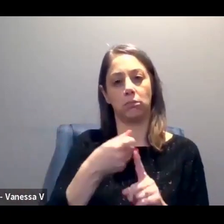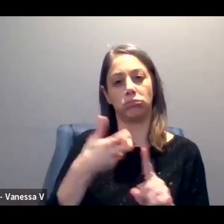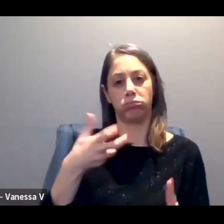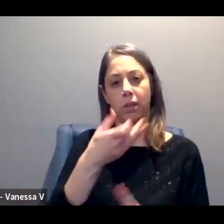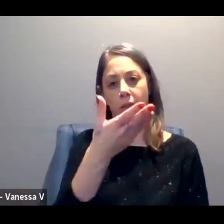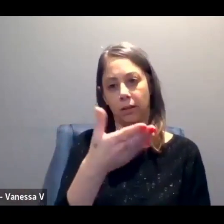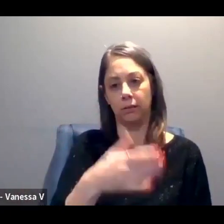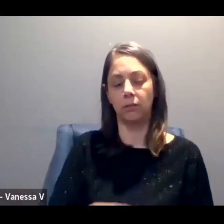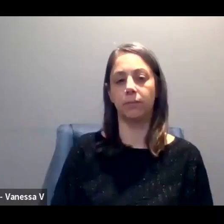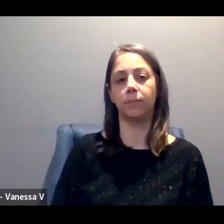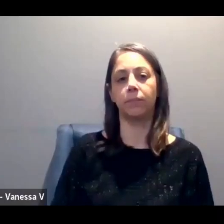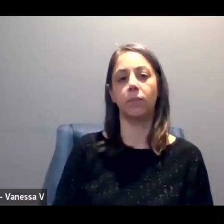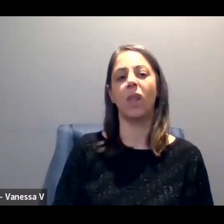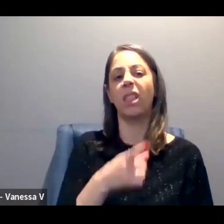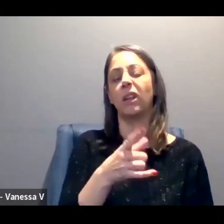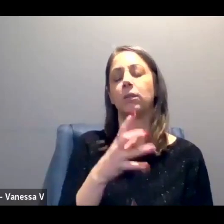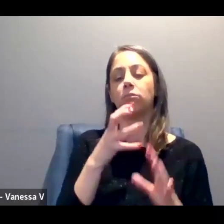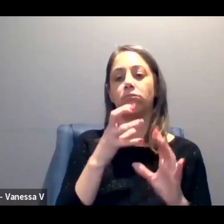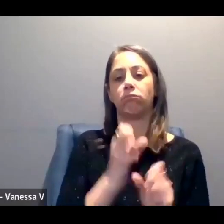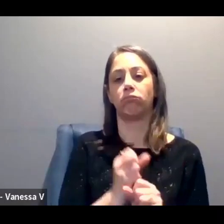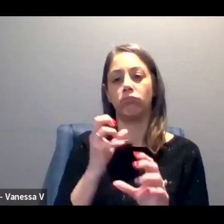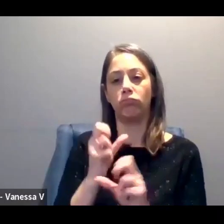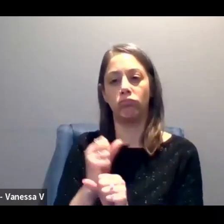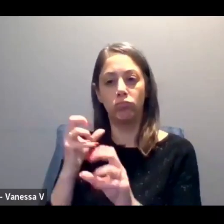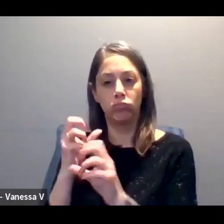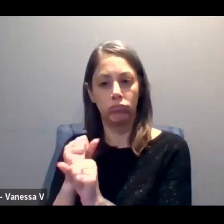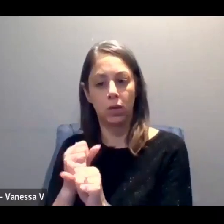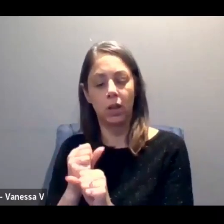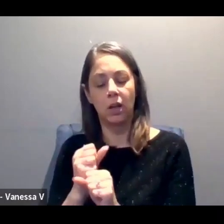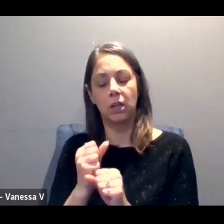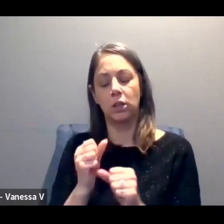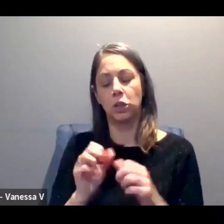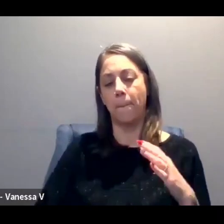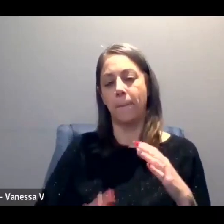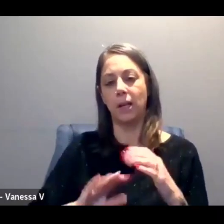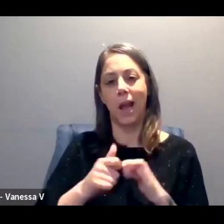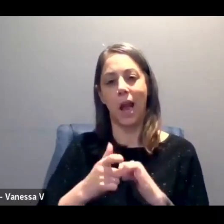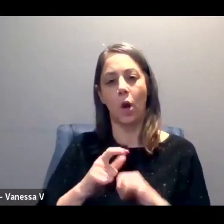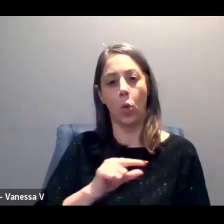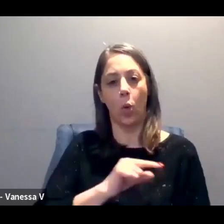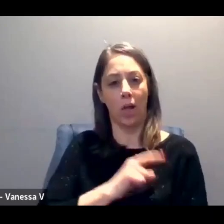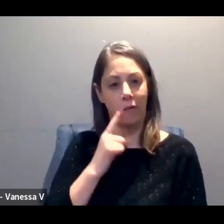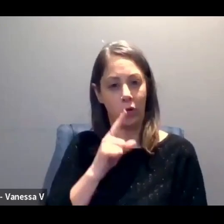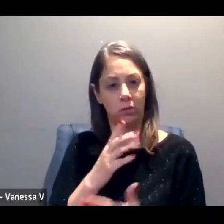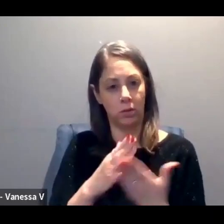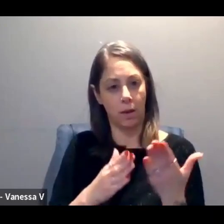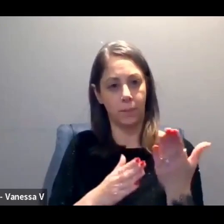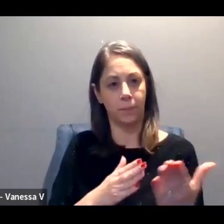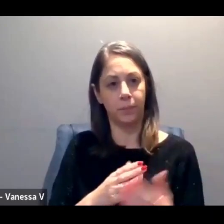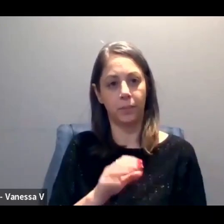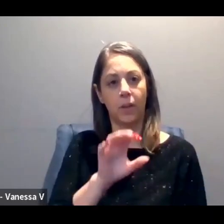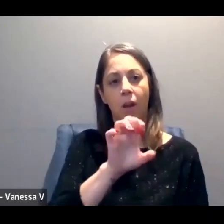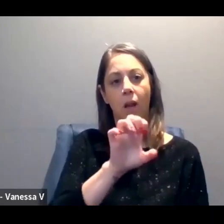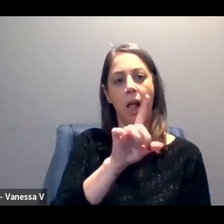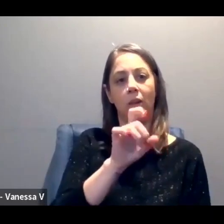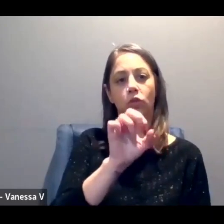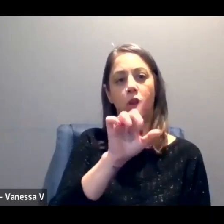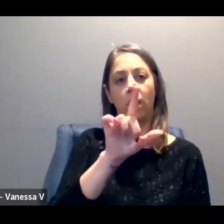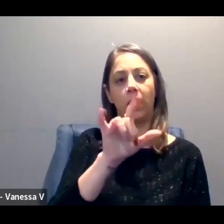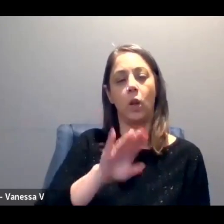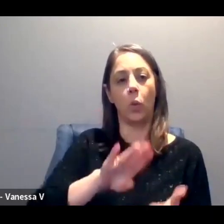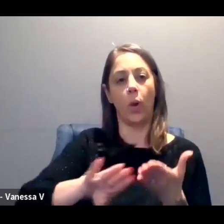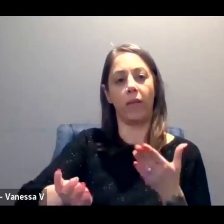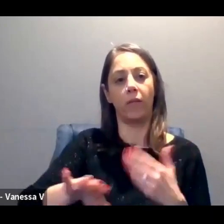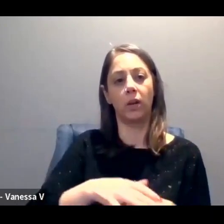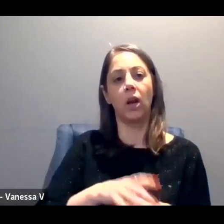this is just in a nutshell giving you the basics of how you would qualify for some of these things. So like with an elderly waiver, you'd have to be